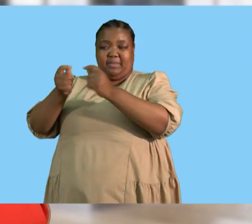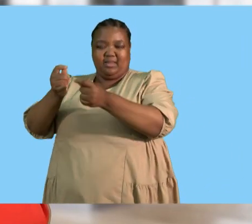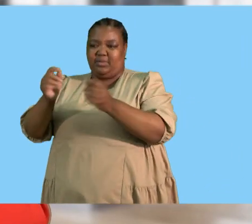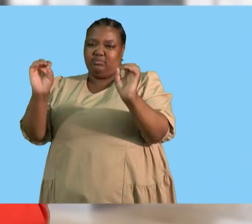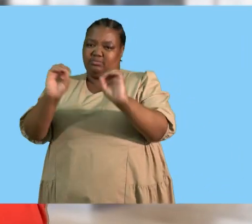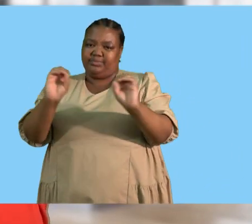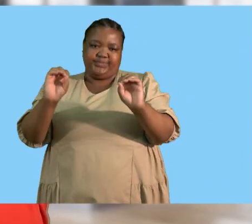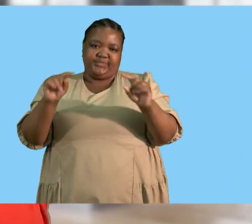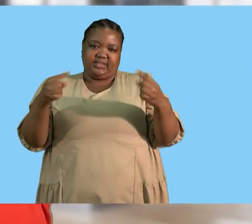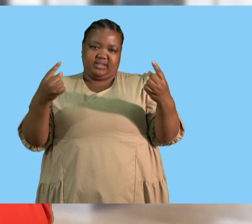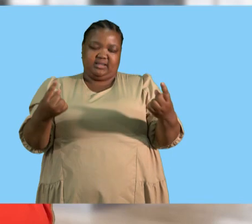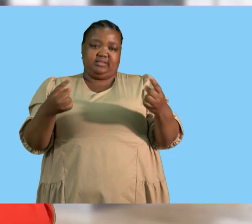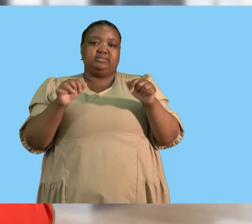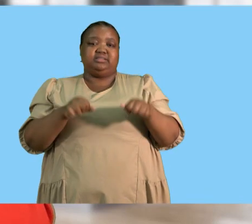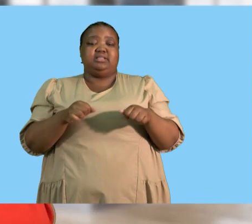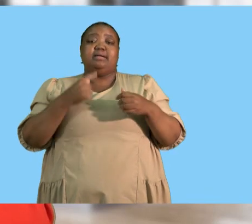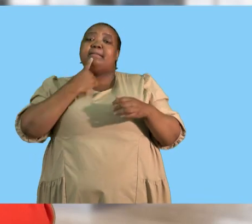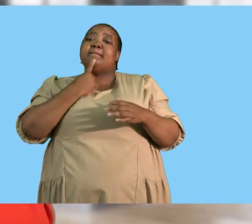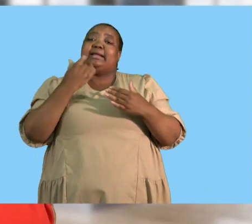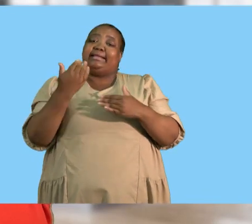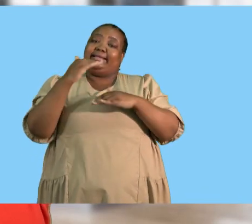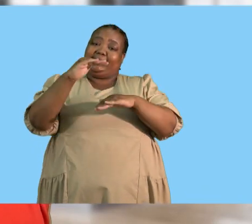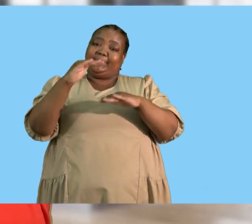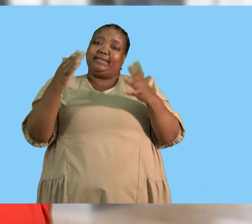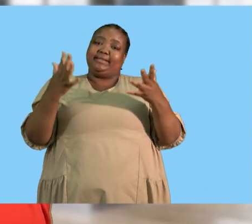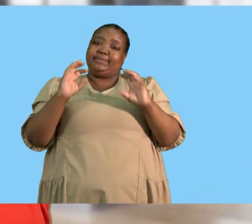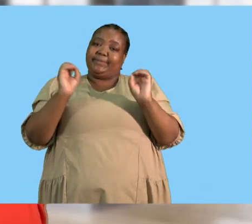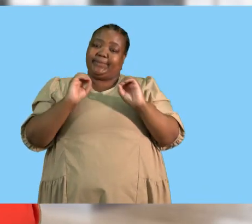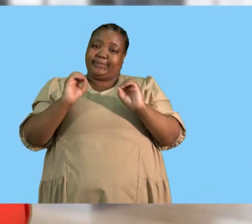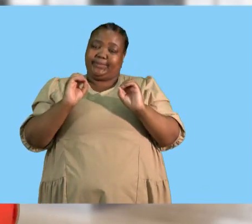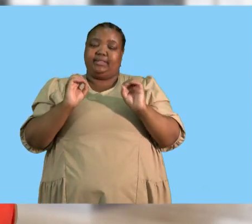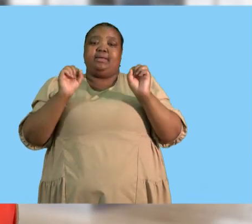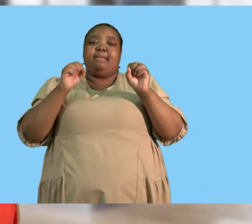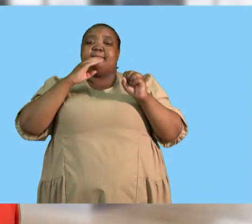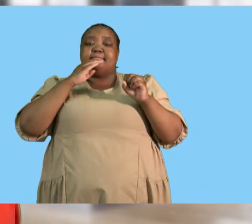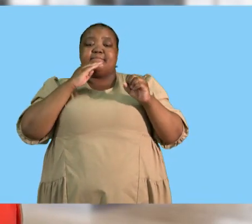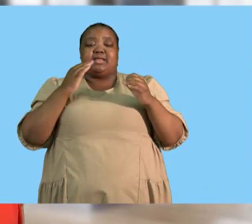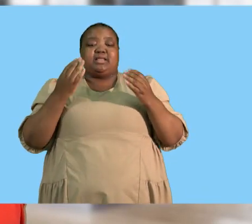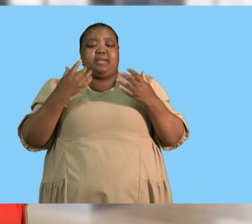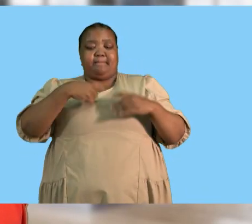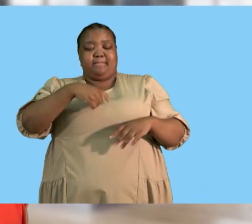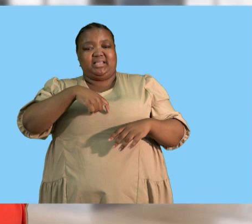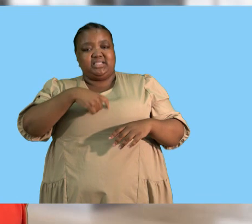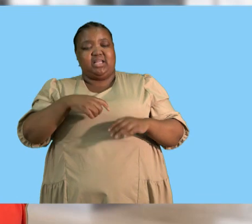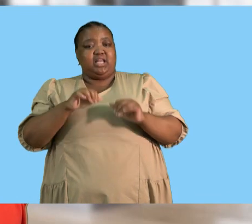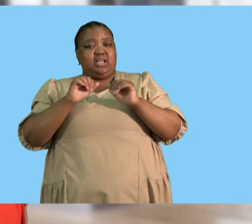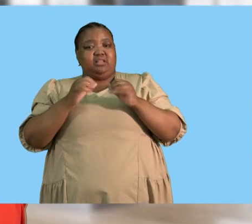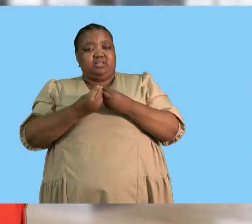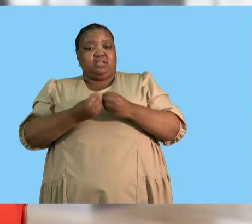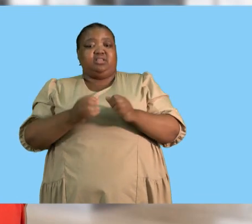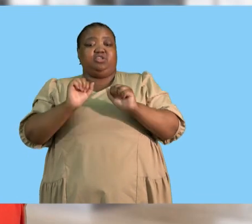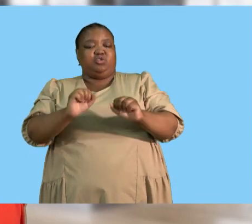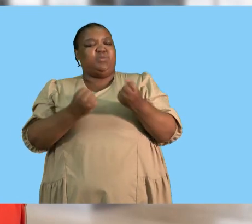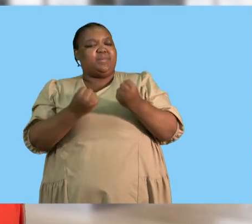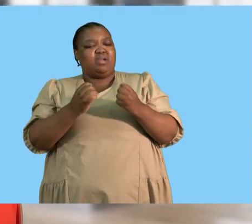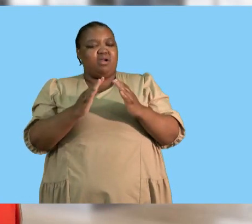debts. But if it's unlimited, it means that they are going to take your personal possessions in